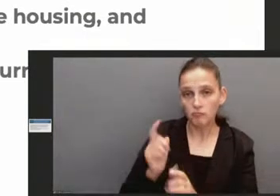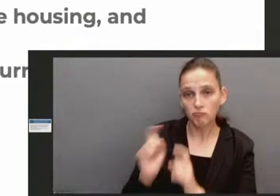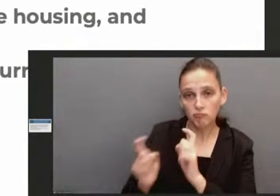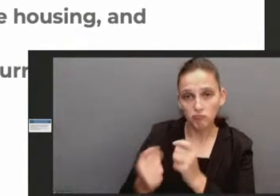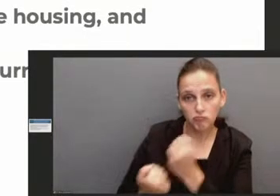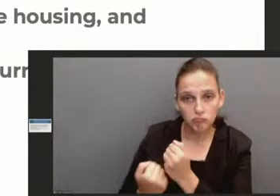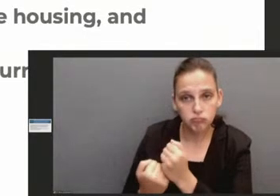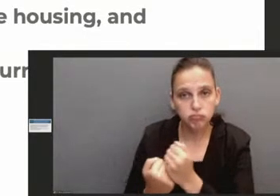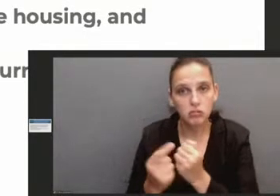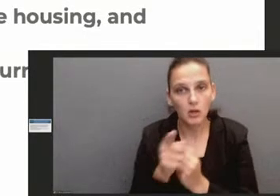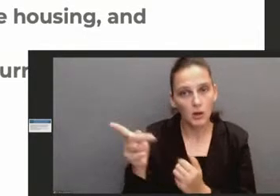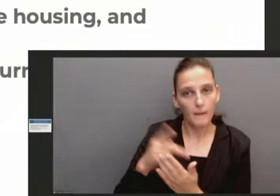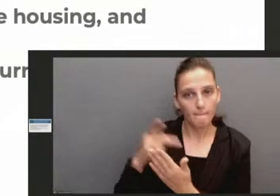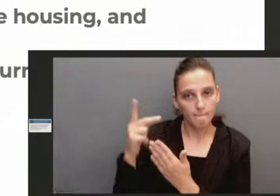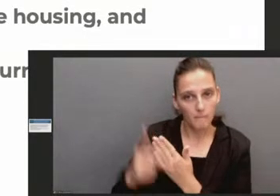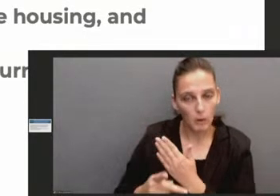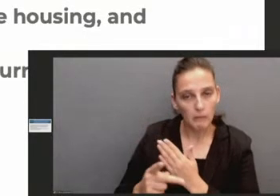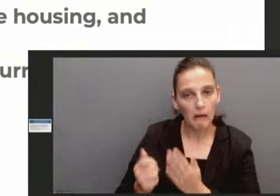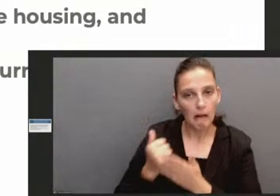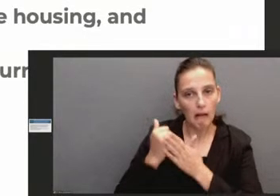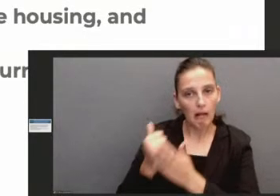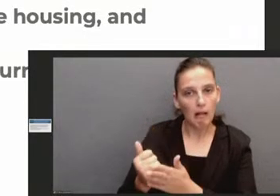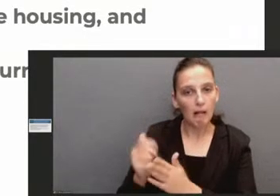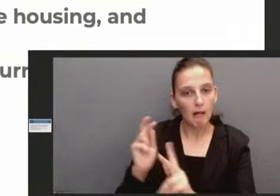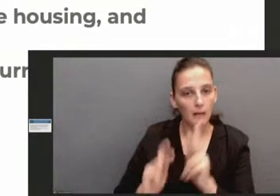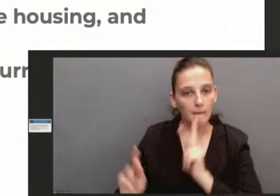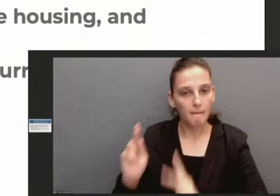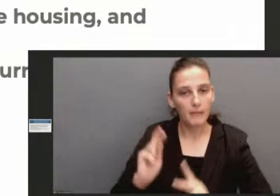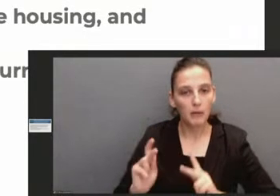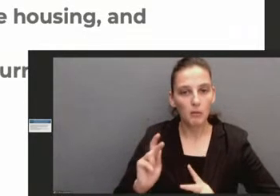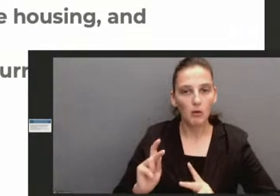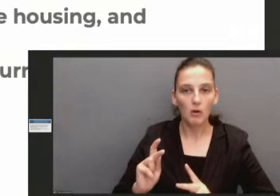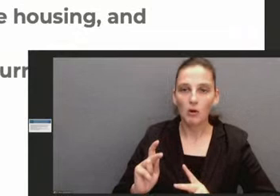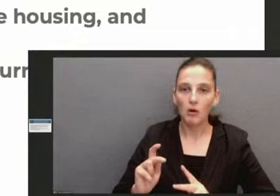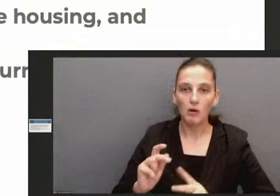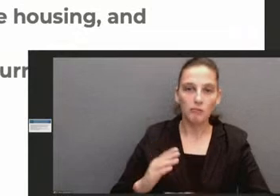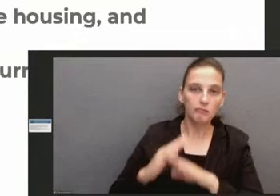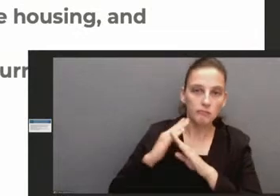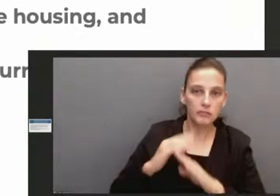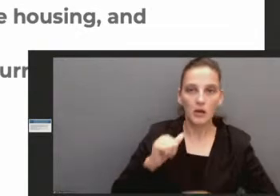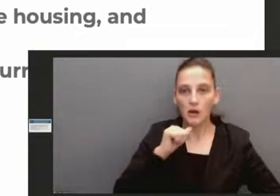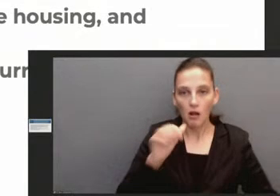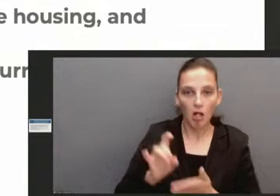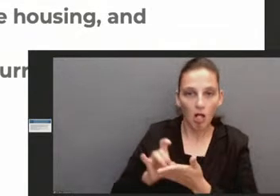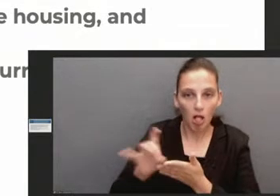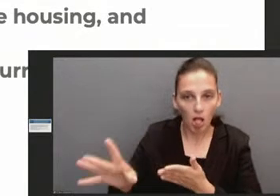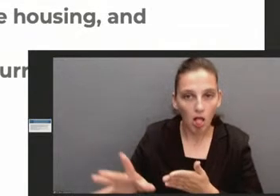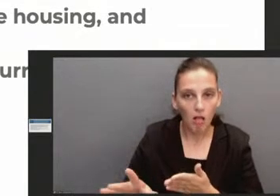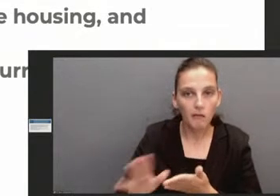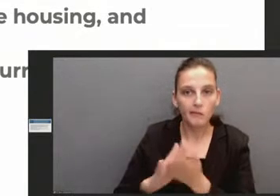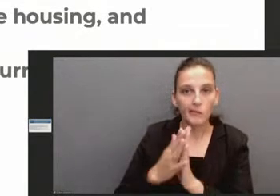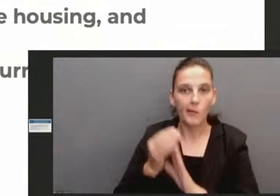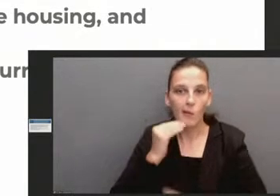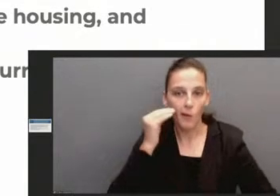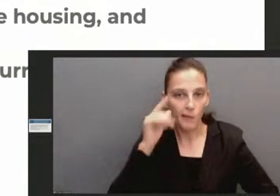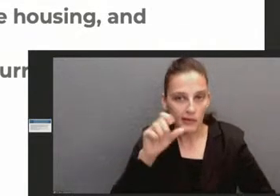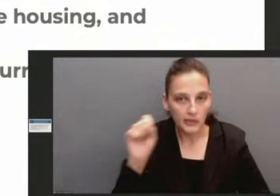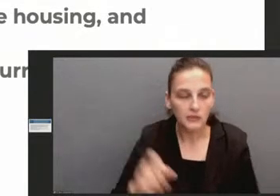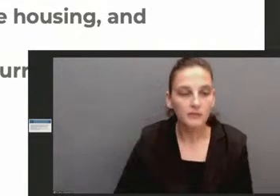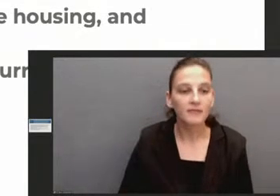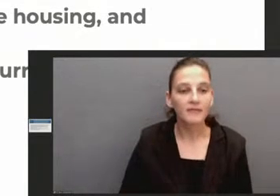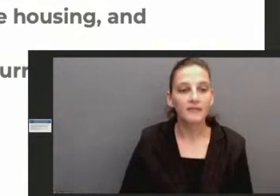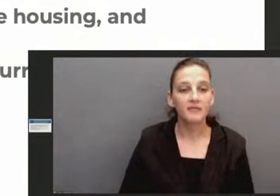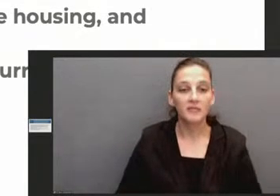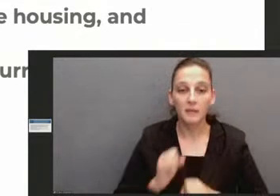assistance that allow people to prevent eviction, being homelessness, to make sure that there are also funds